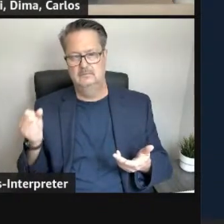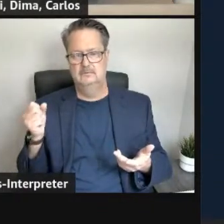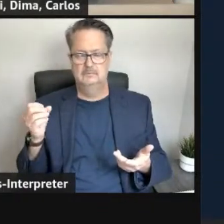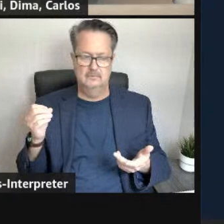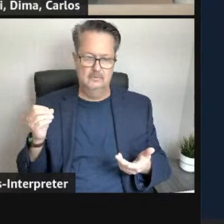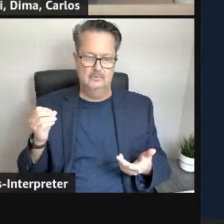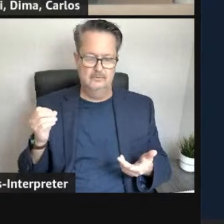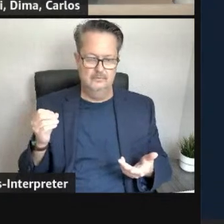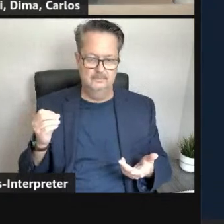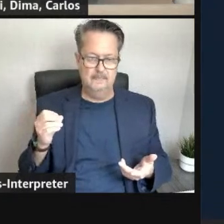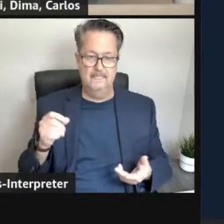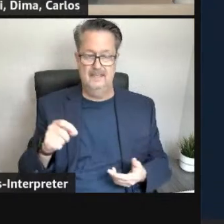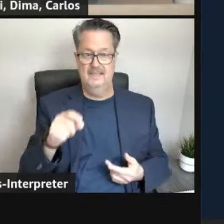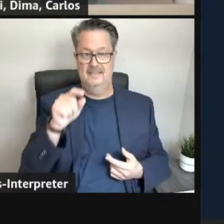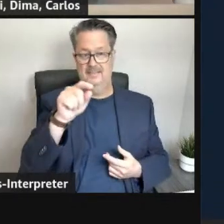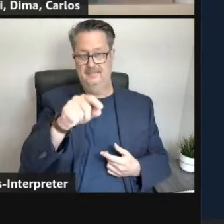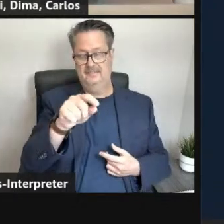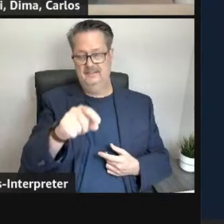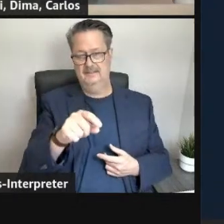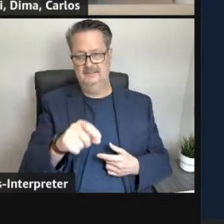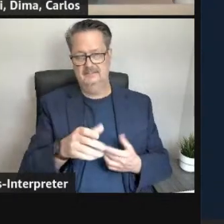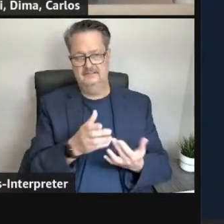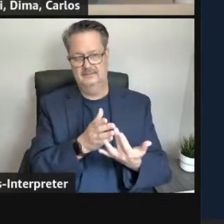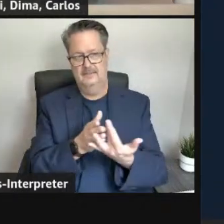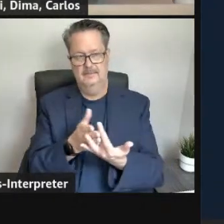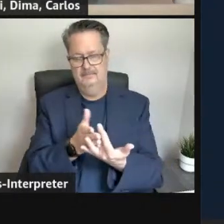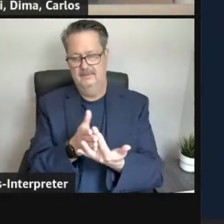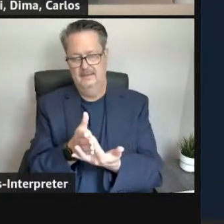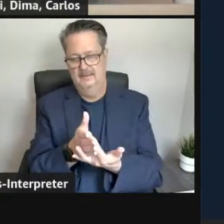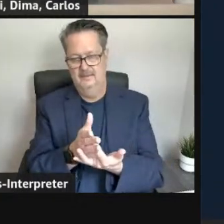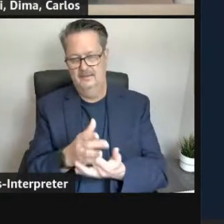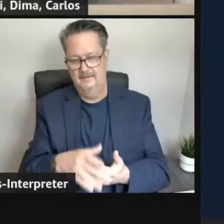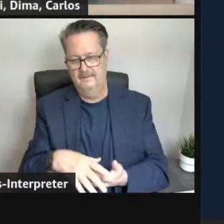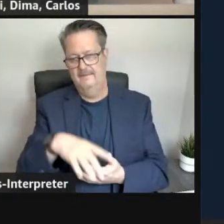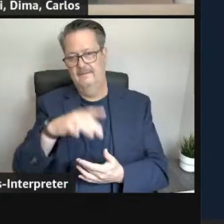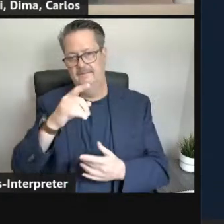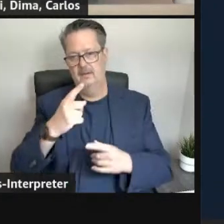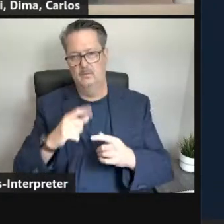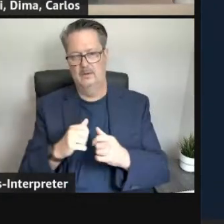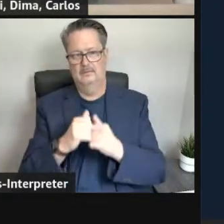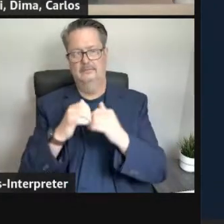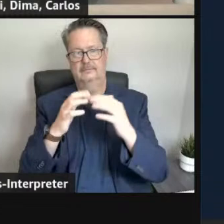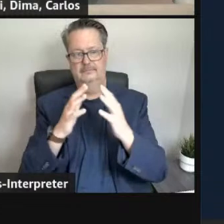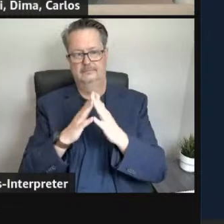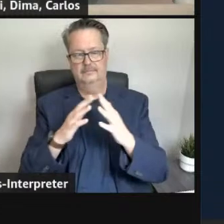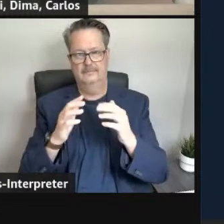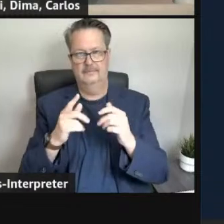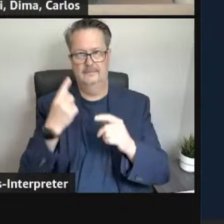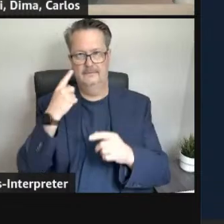So this is the path where I can find an manifest of a UI application.